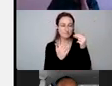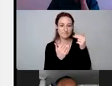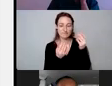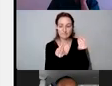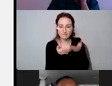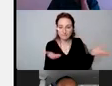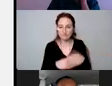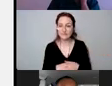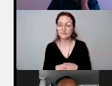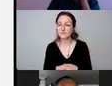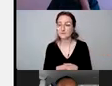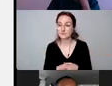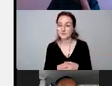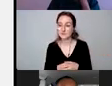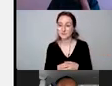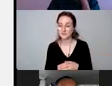materials